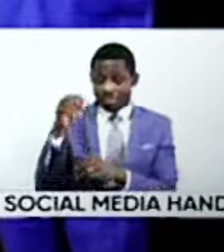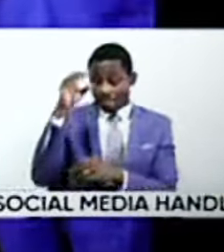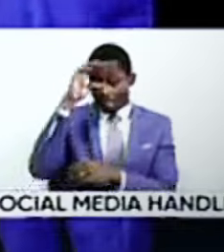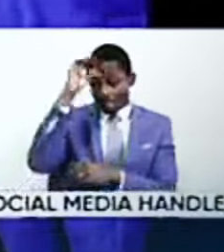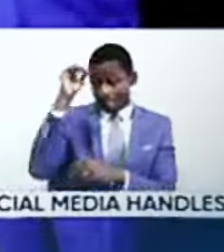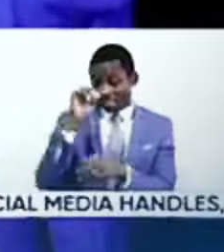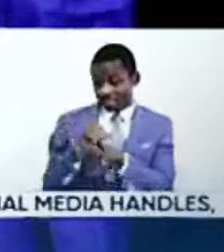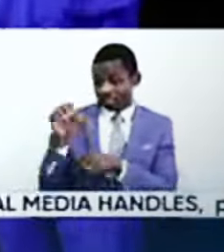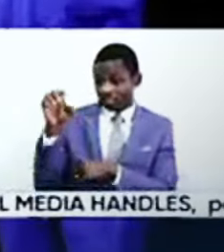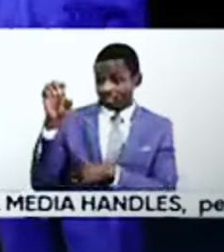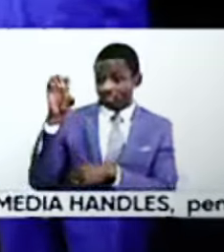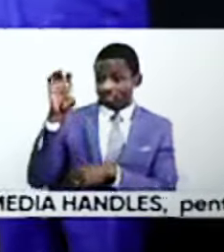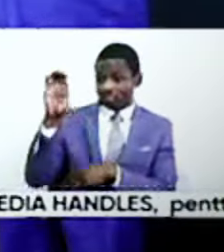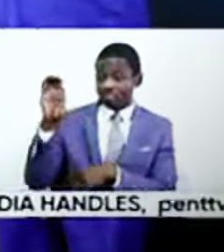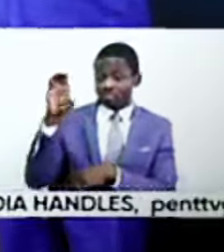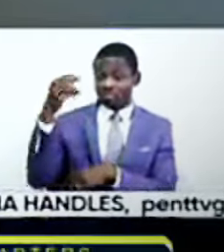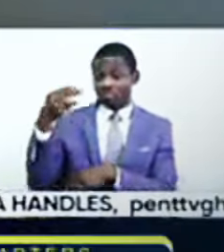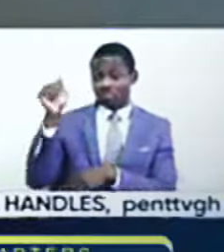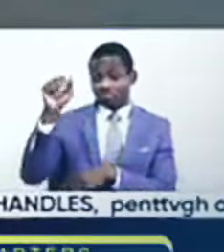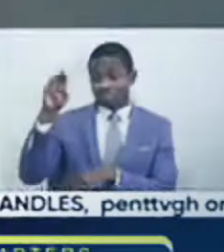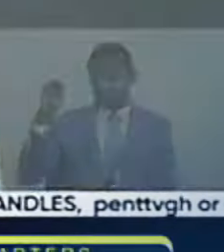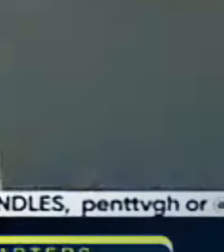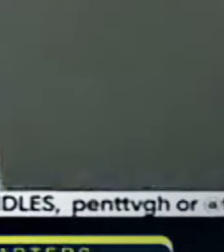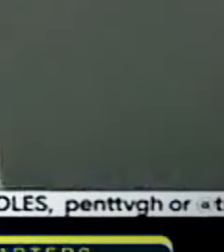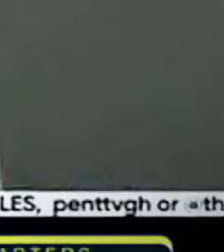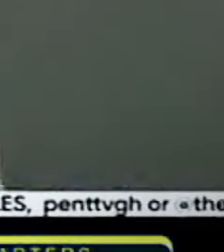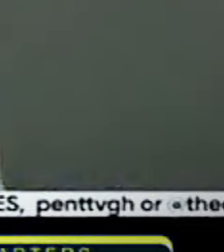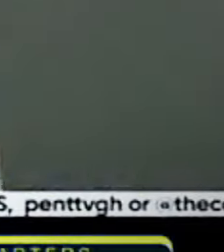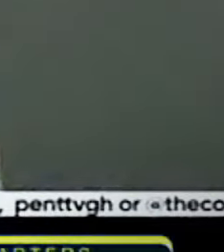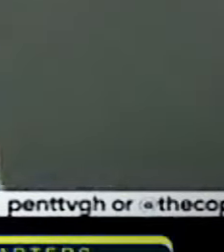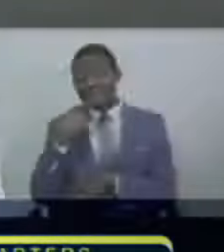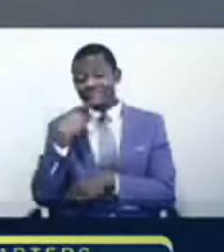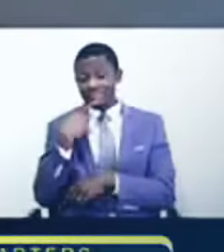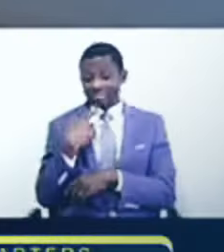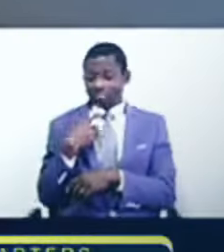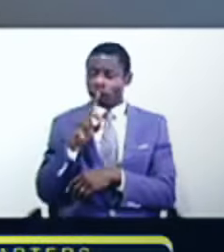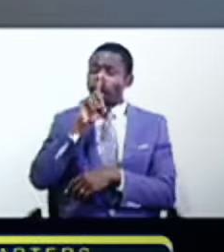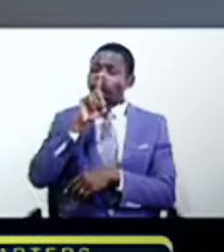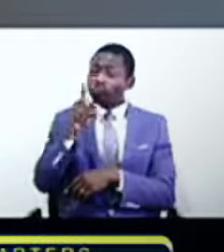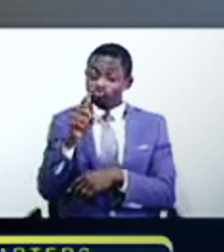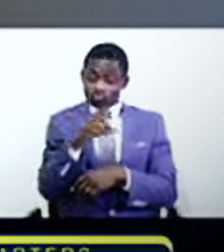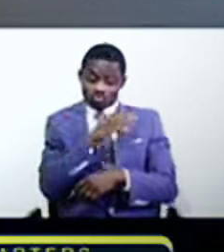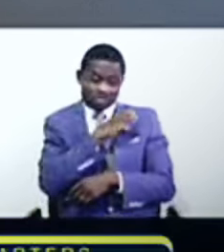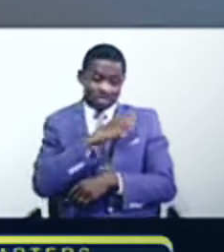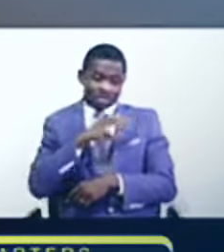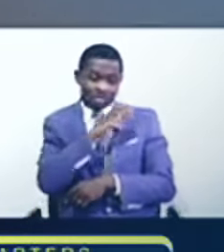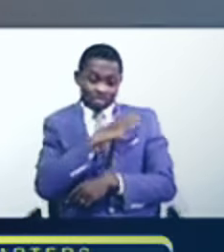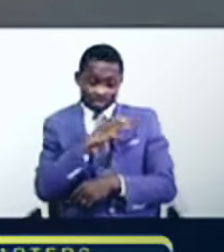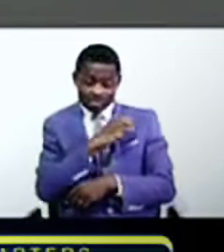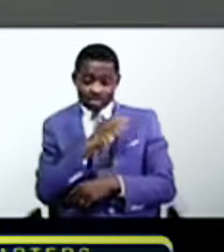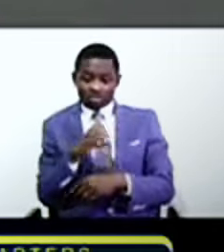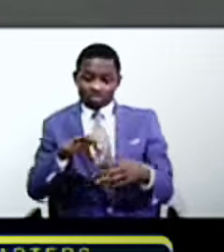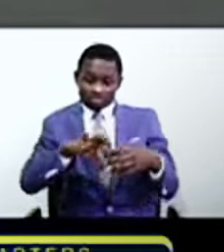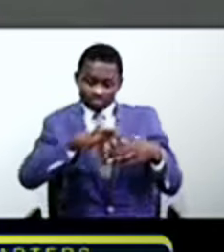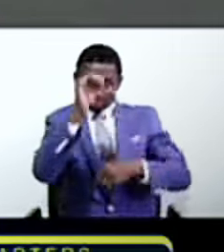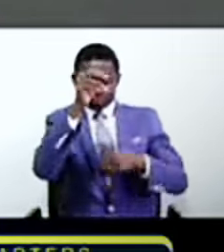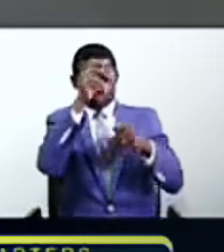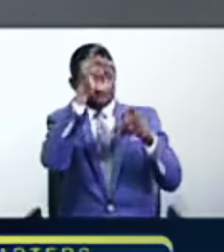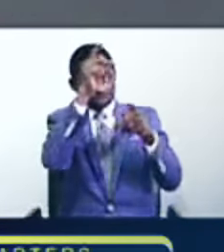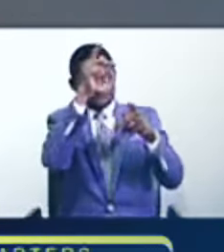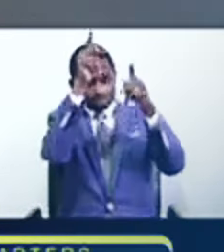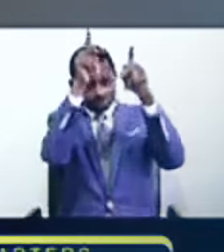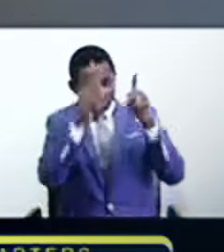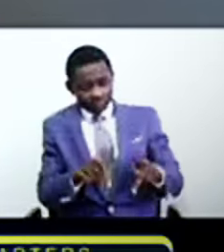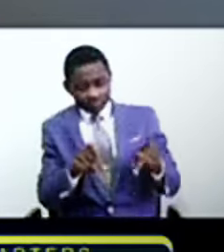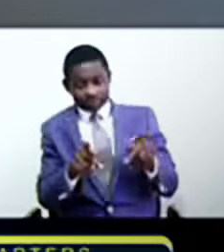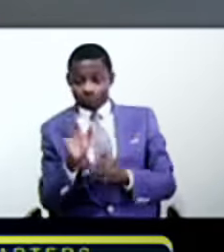other time. The true character of a spiritual person is the ability